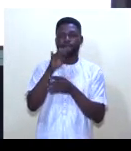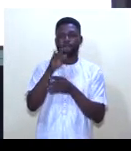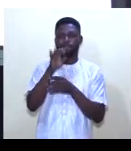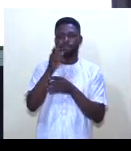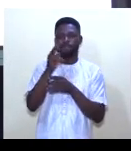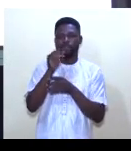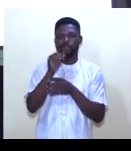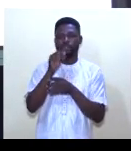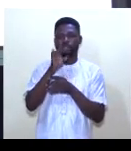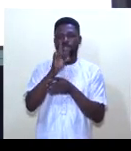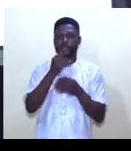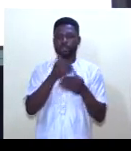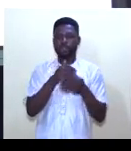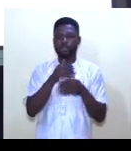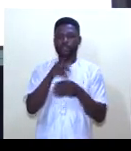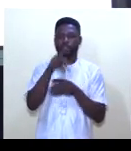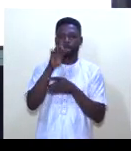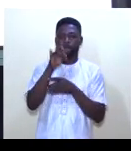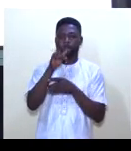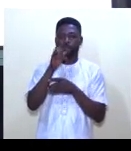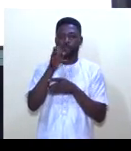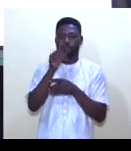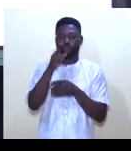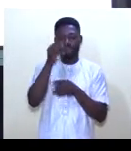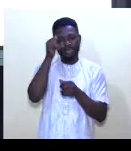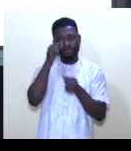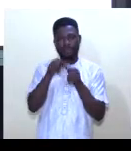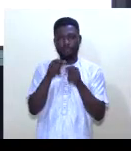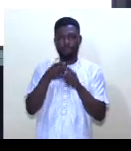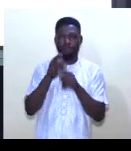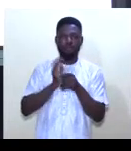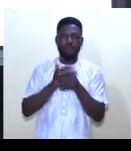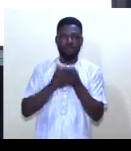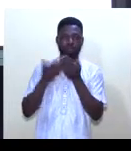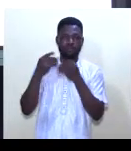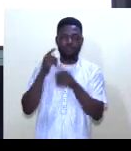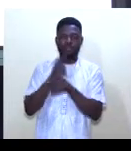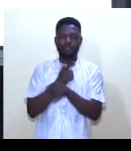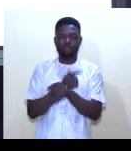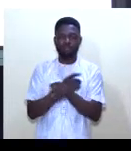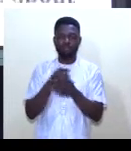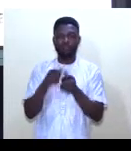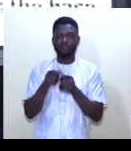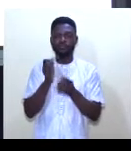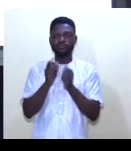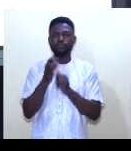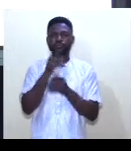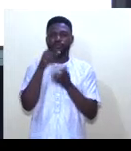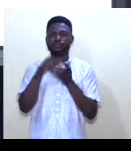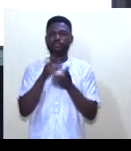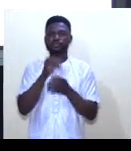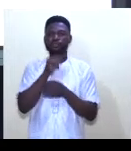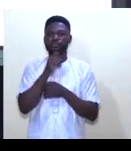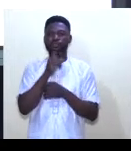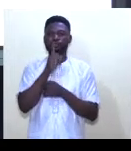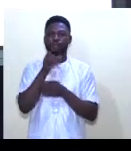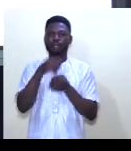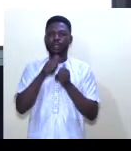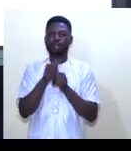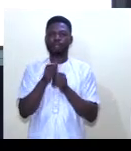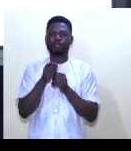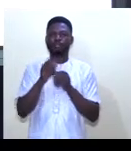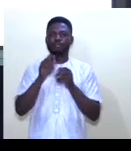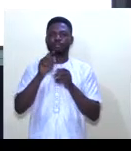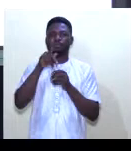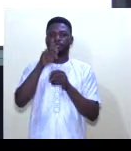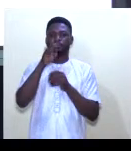polygon. I believe you remember this from our previous lessons. Now let's move on. Which of these is not